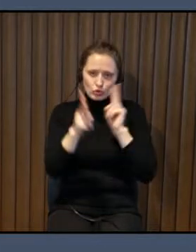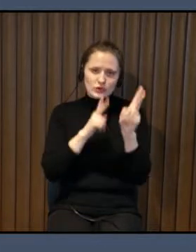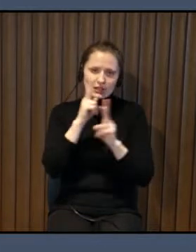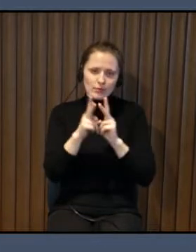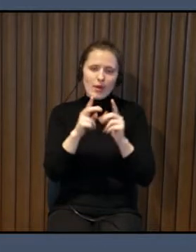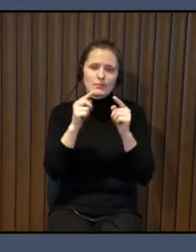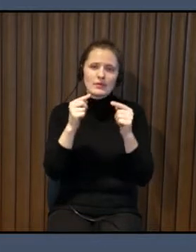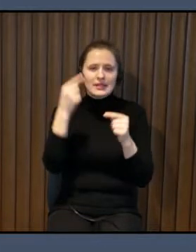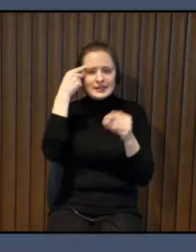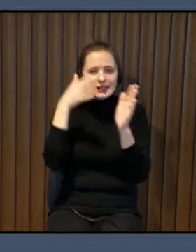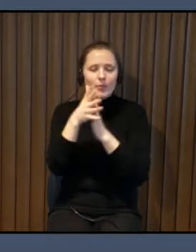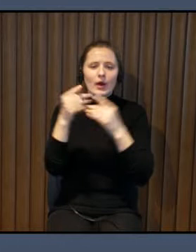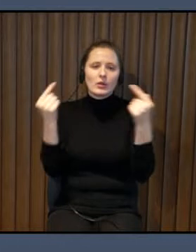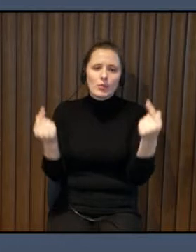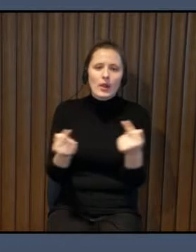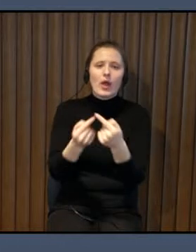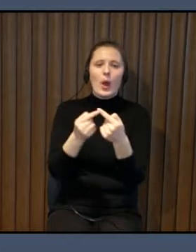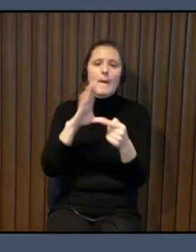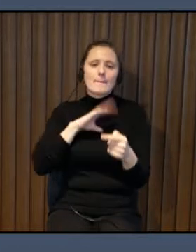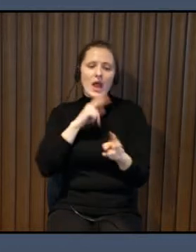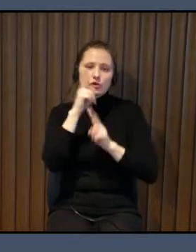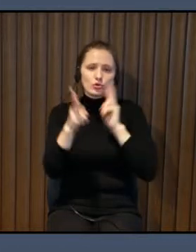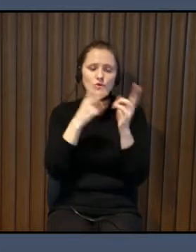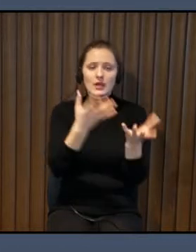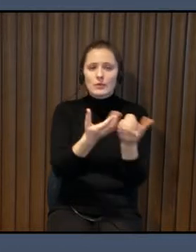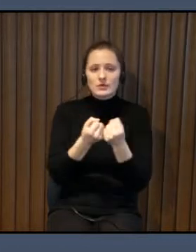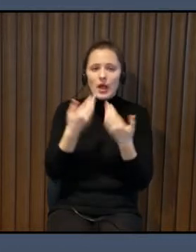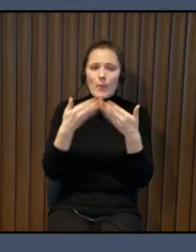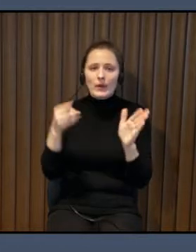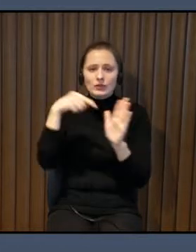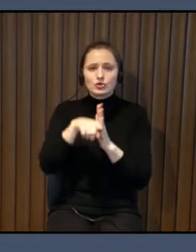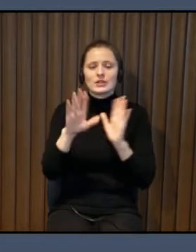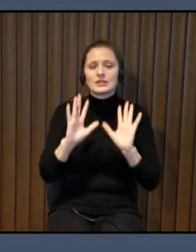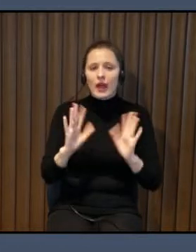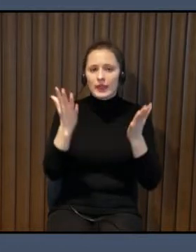should be applied before an individual